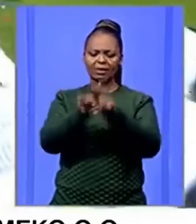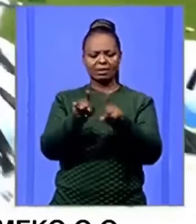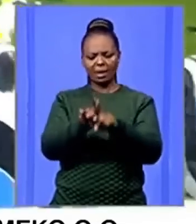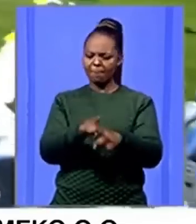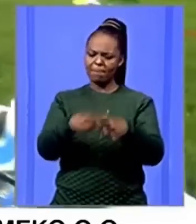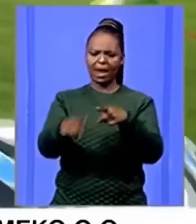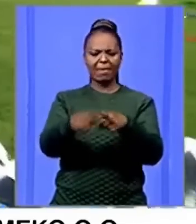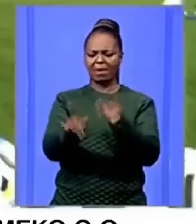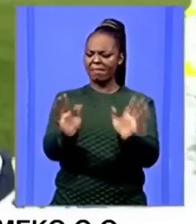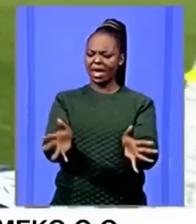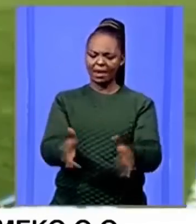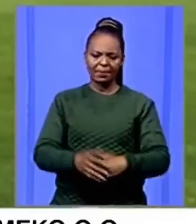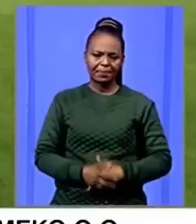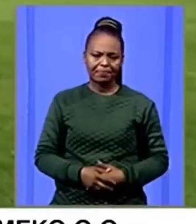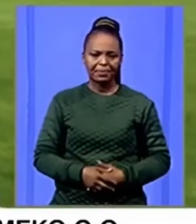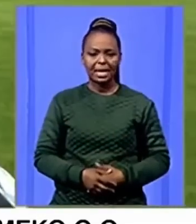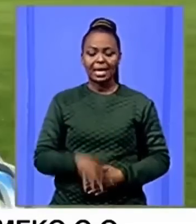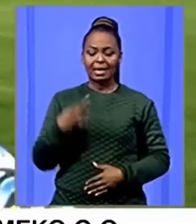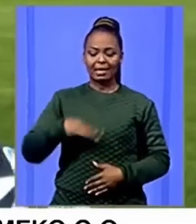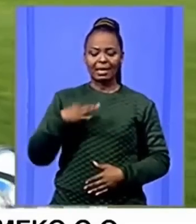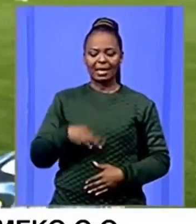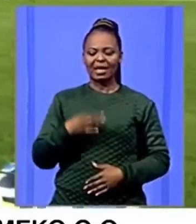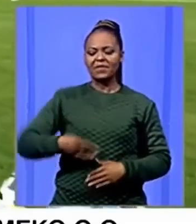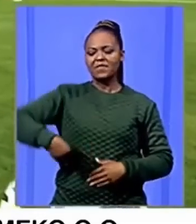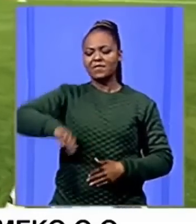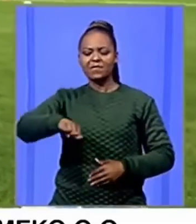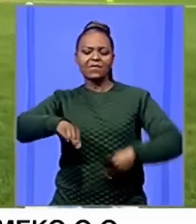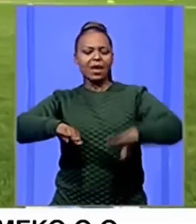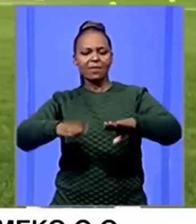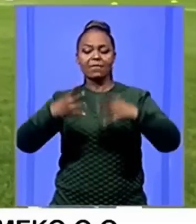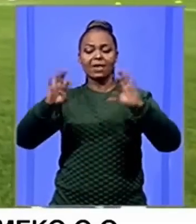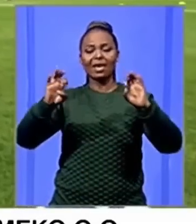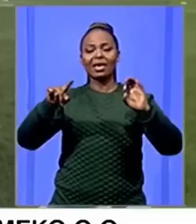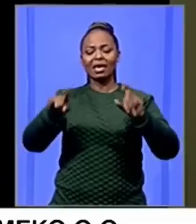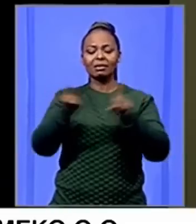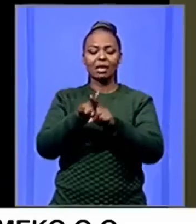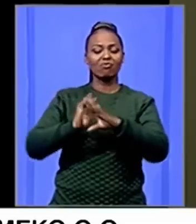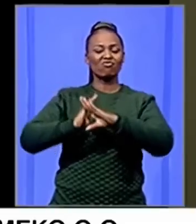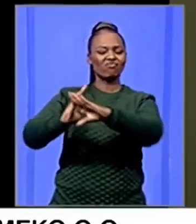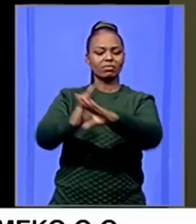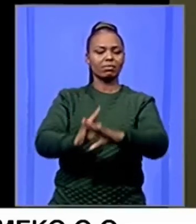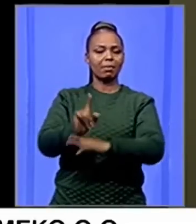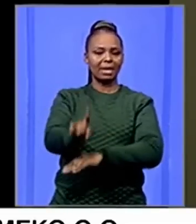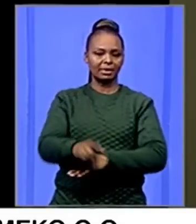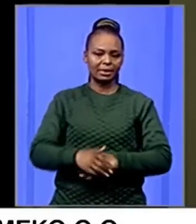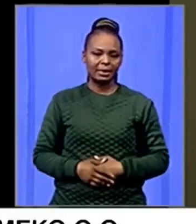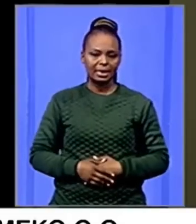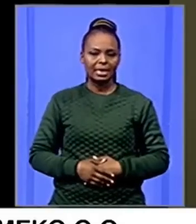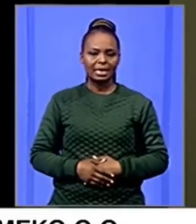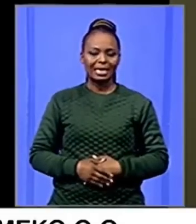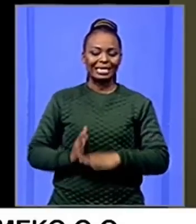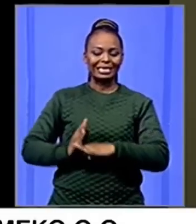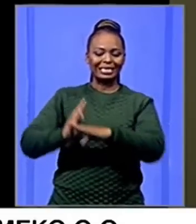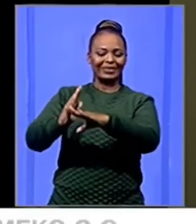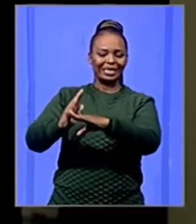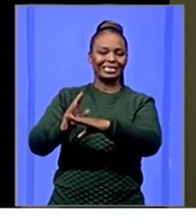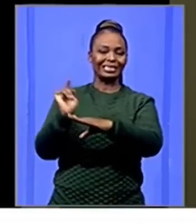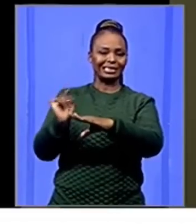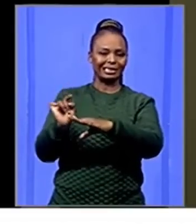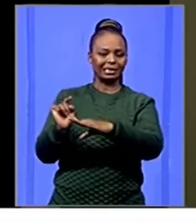swanetše go tla ka tsela ya go šireletša di-free kick tournamenting ye. We've been working on our defensive